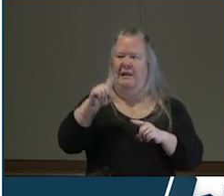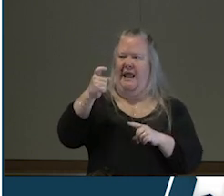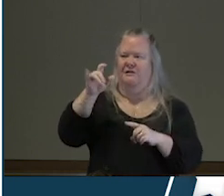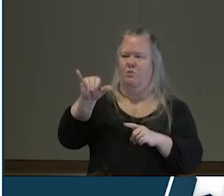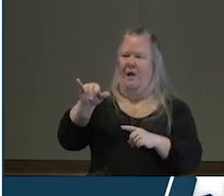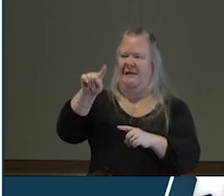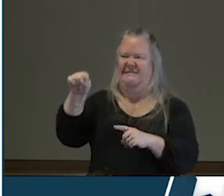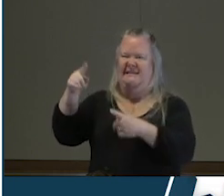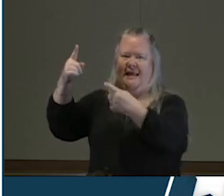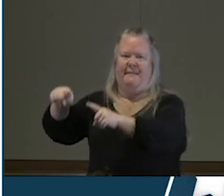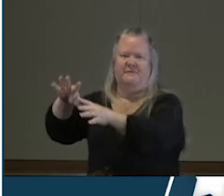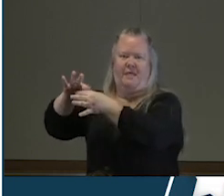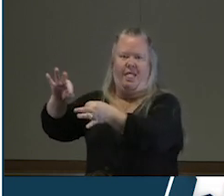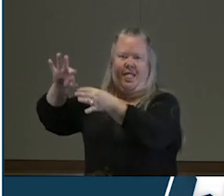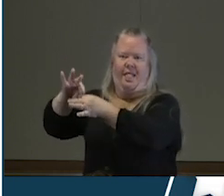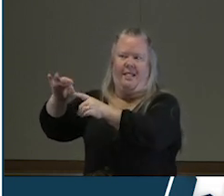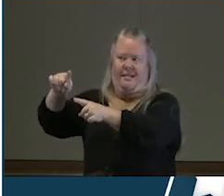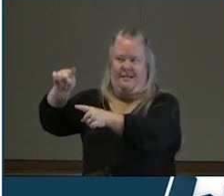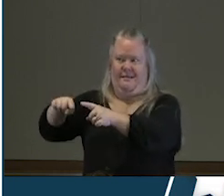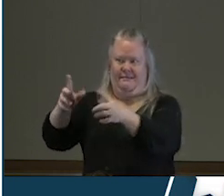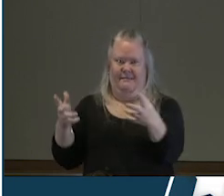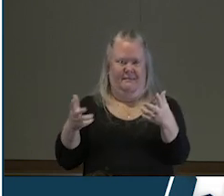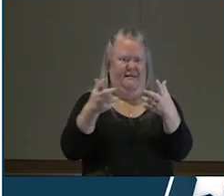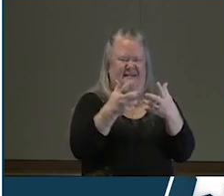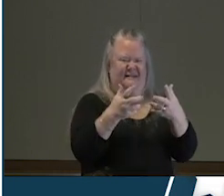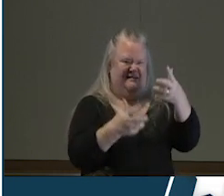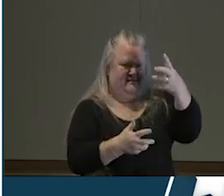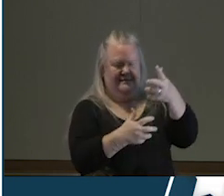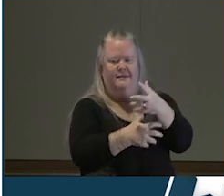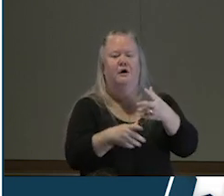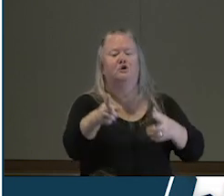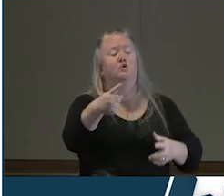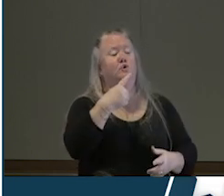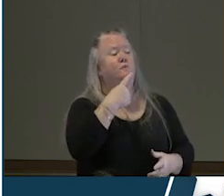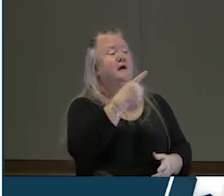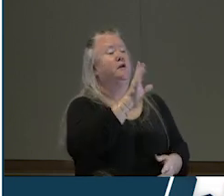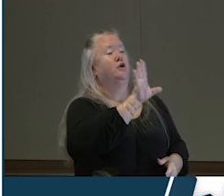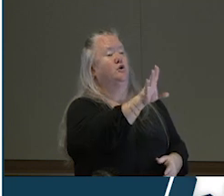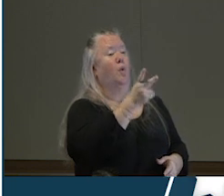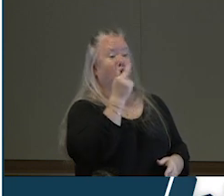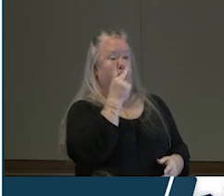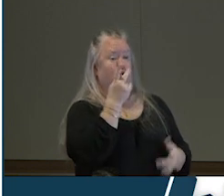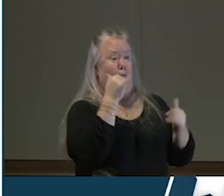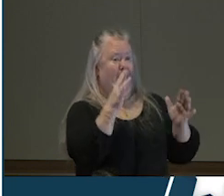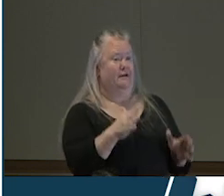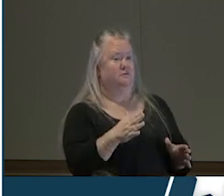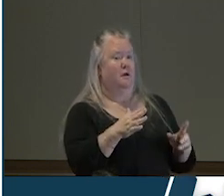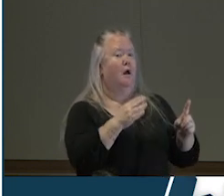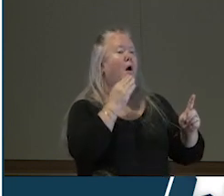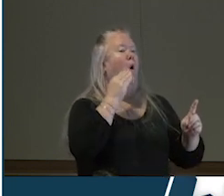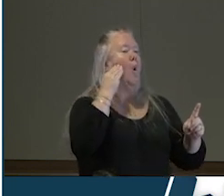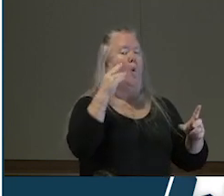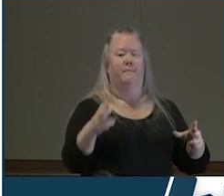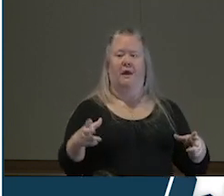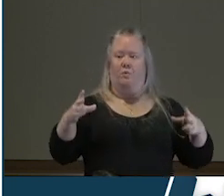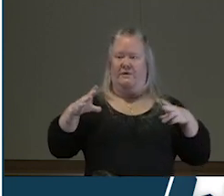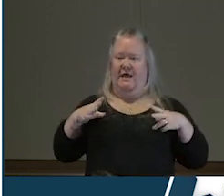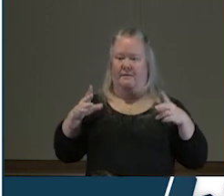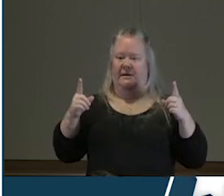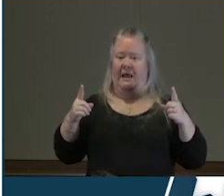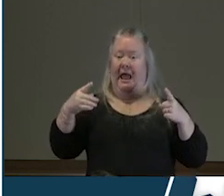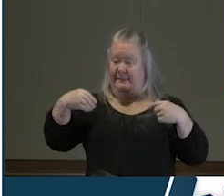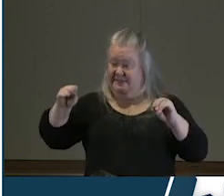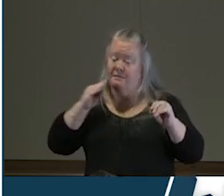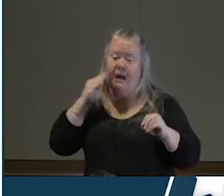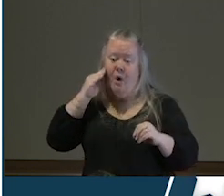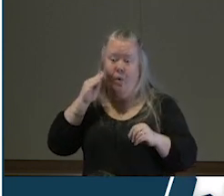and Z happens, and here's where X, Y, and Z is going to happen. So you said your two key players are home and retirement. I'm selling